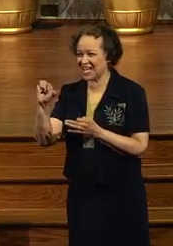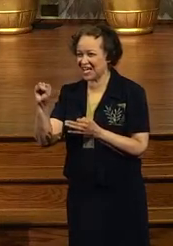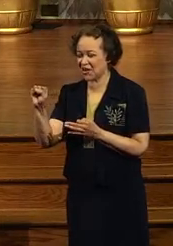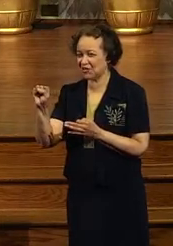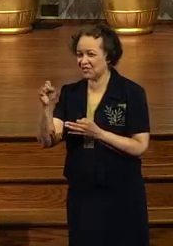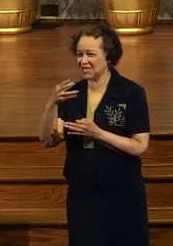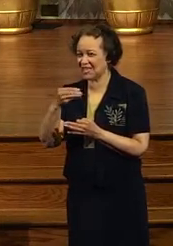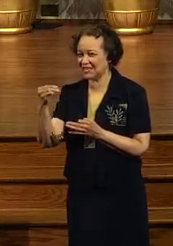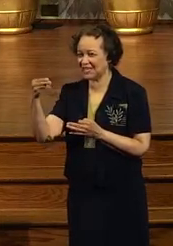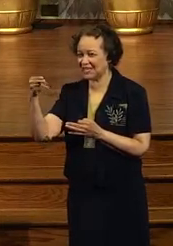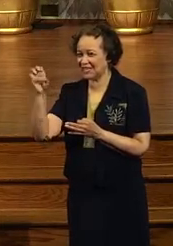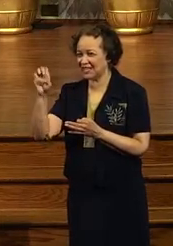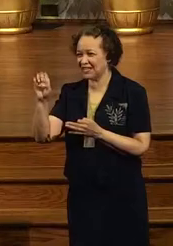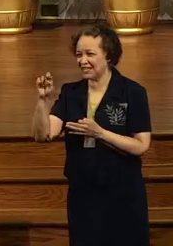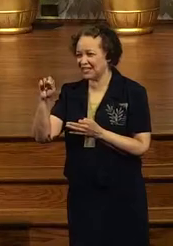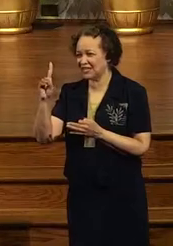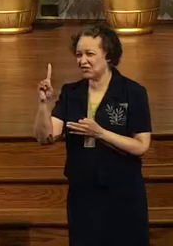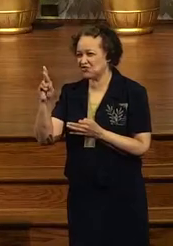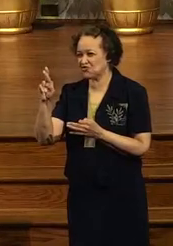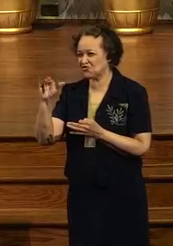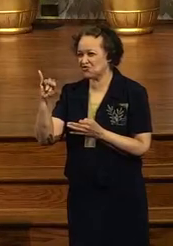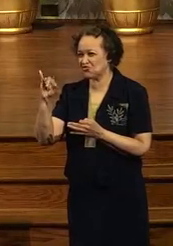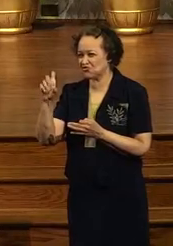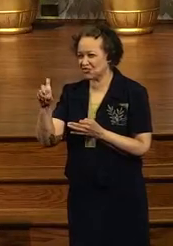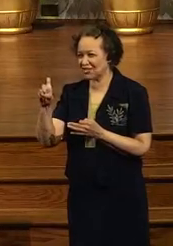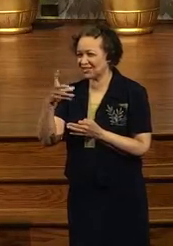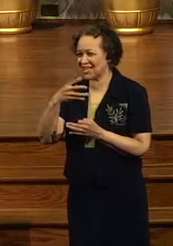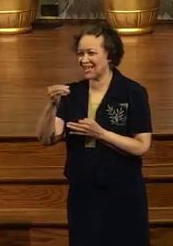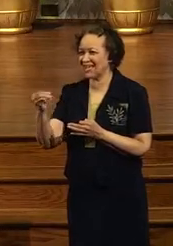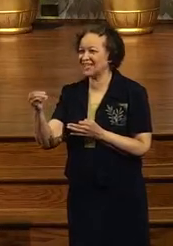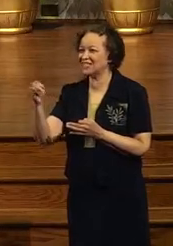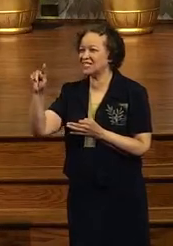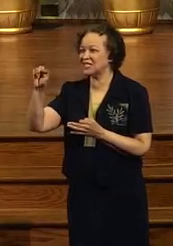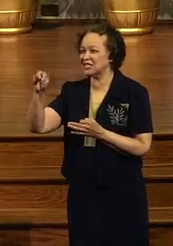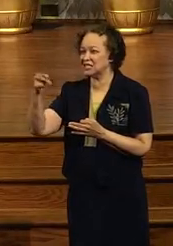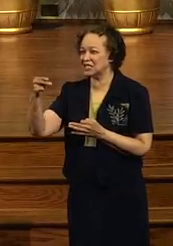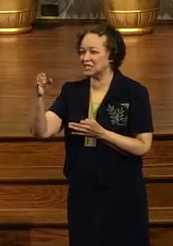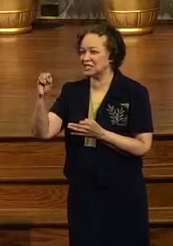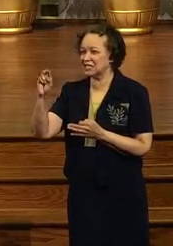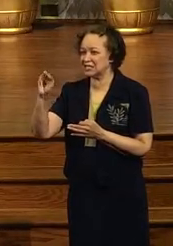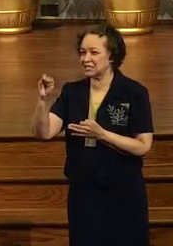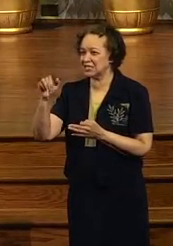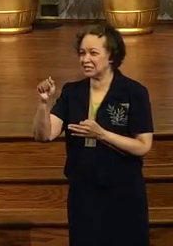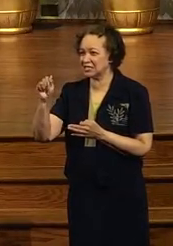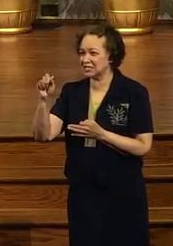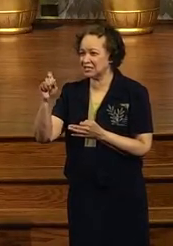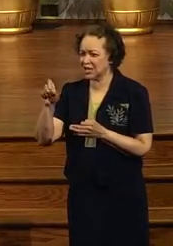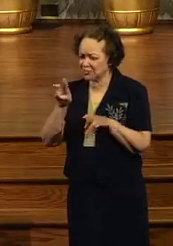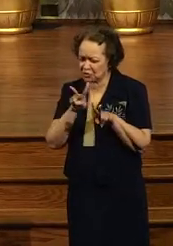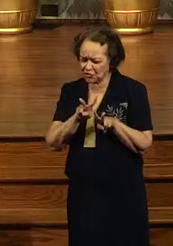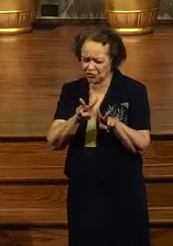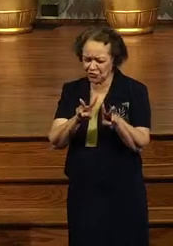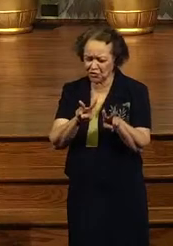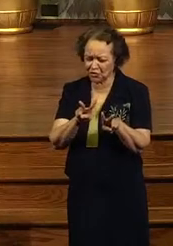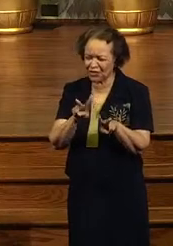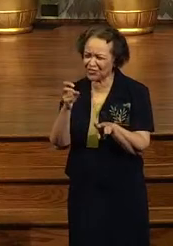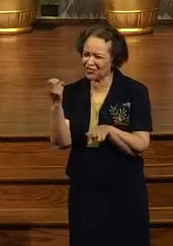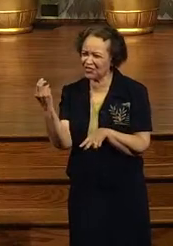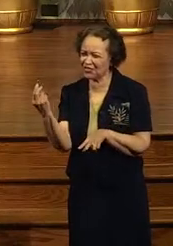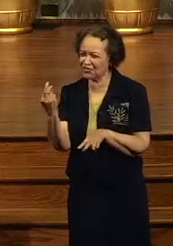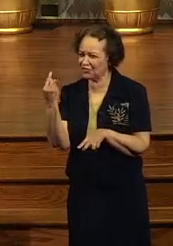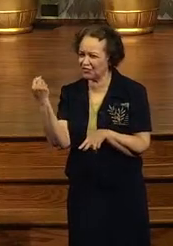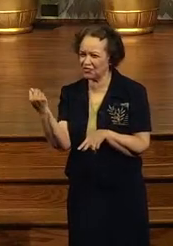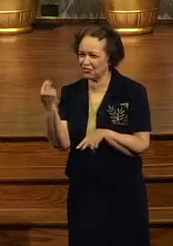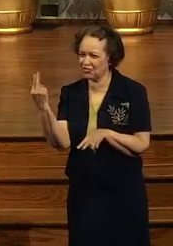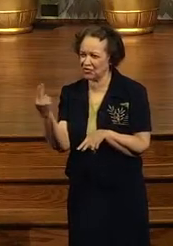family. Richard Thomas will be funeralized this coming Thursday at 11 a.m. Then